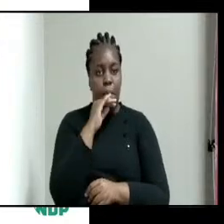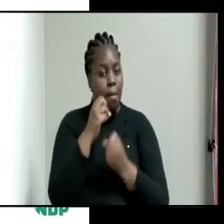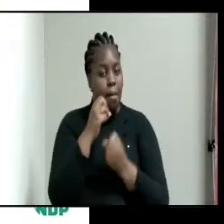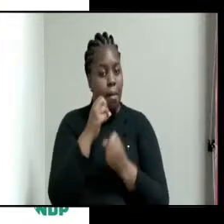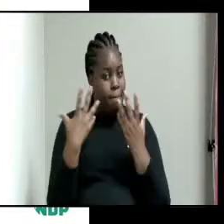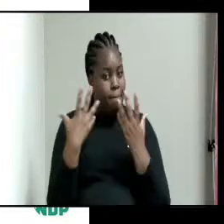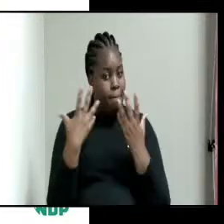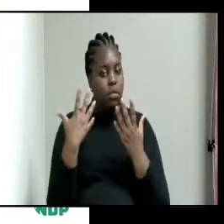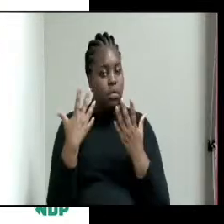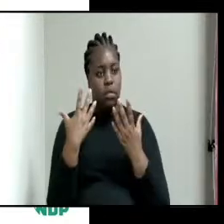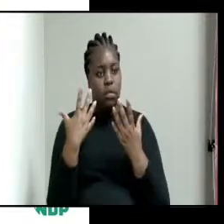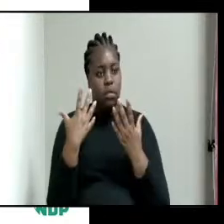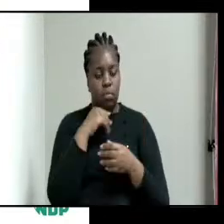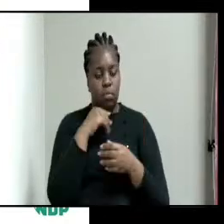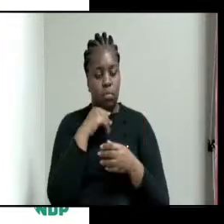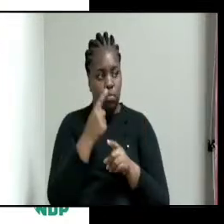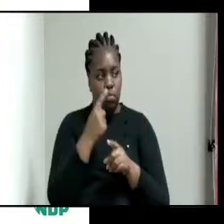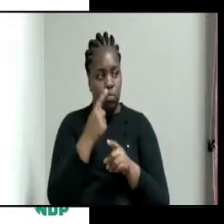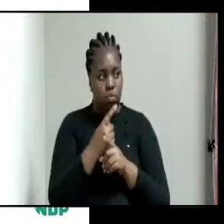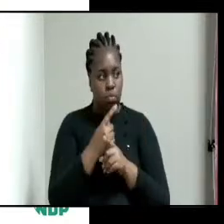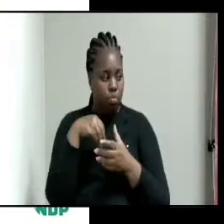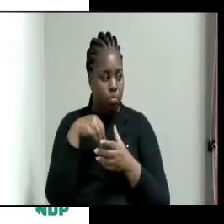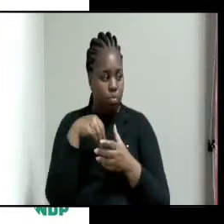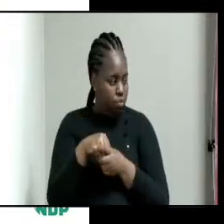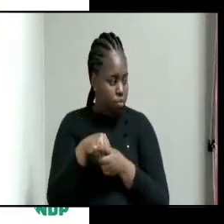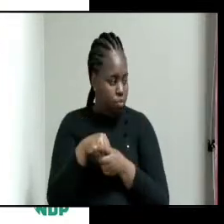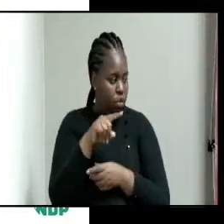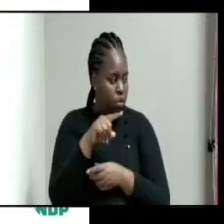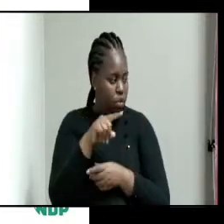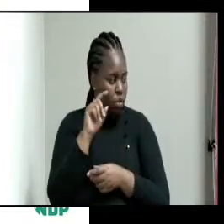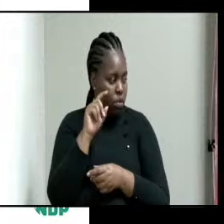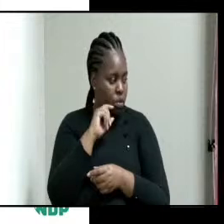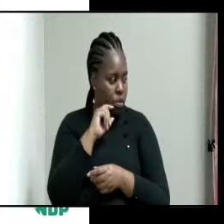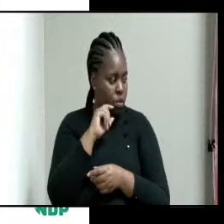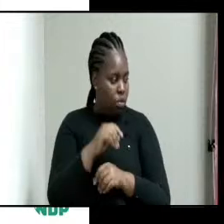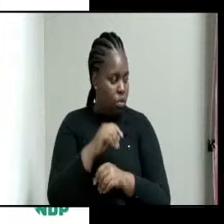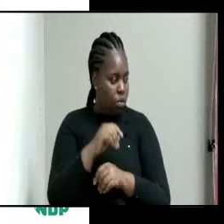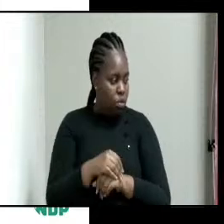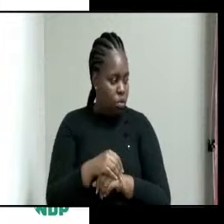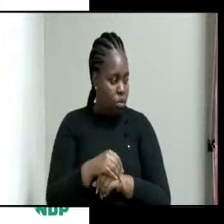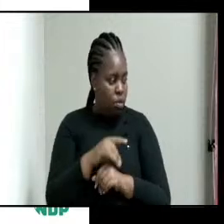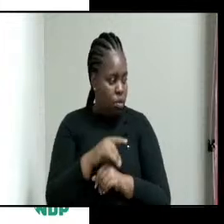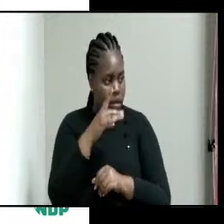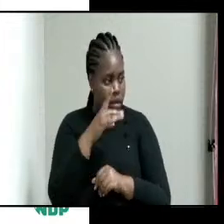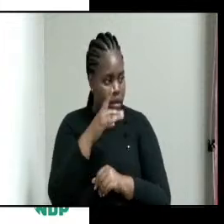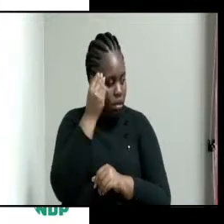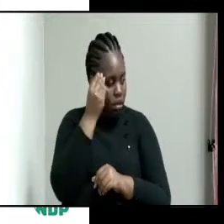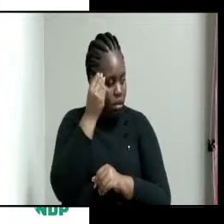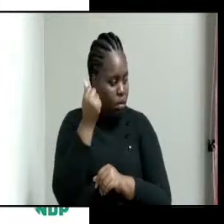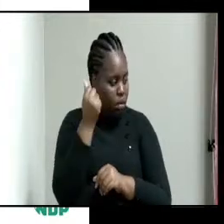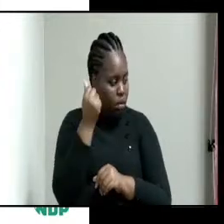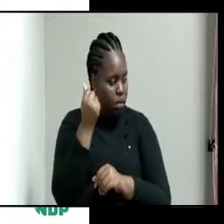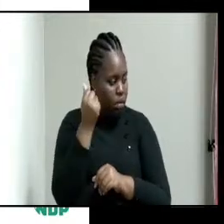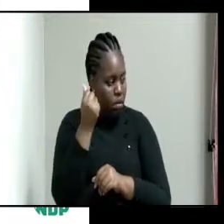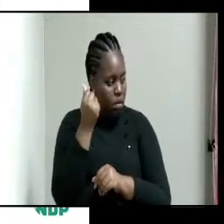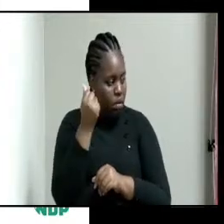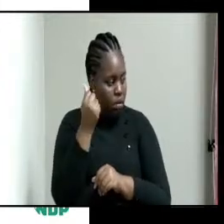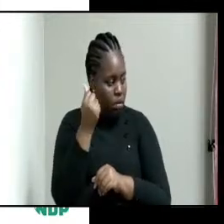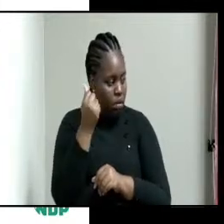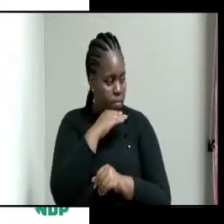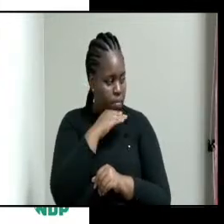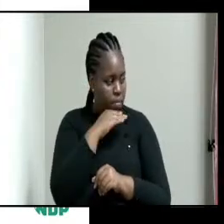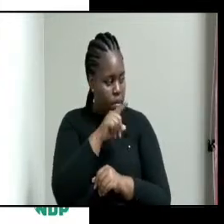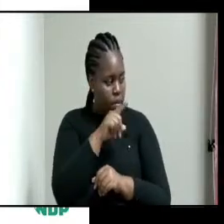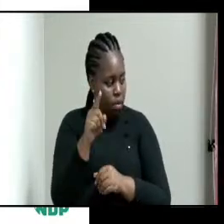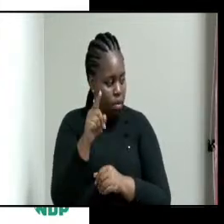contribution for the poverty situation in that particular age group is the green, which is housing. So meaning that